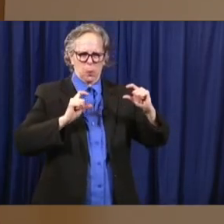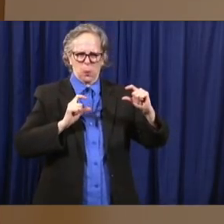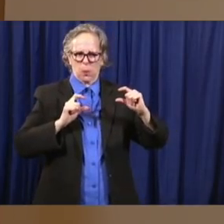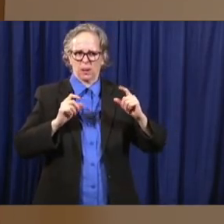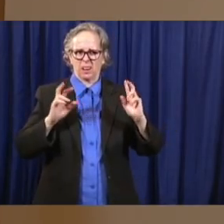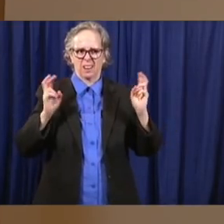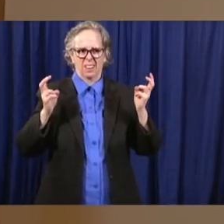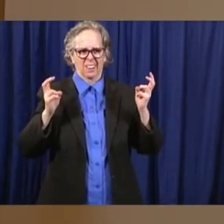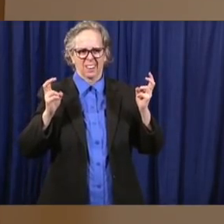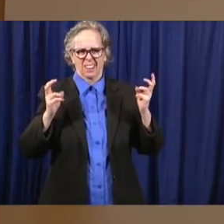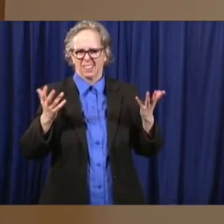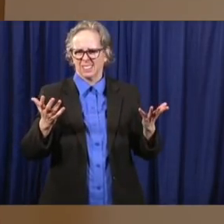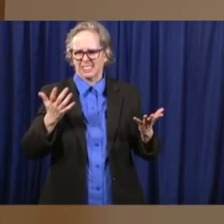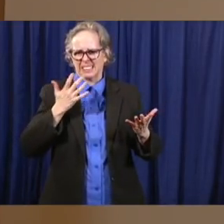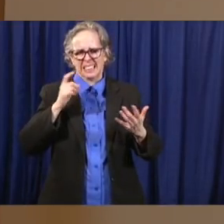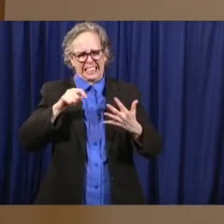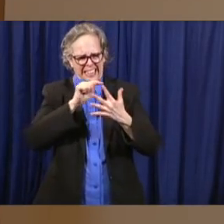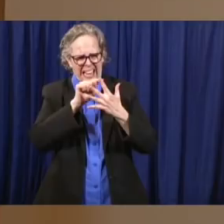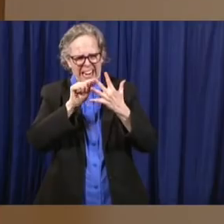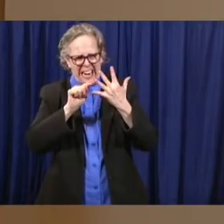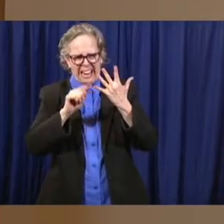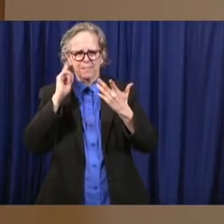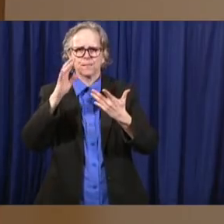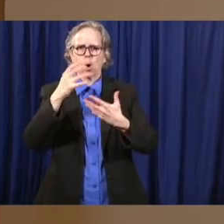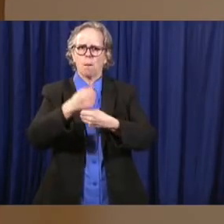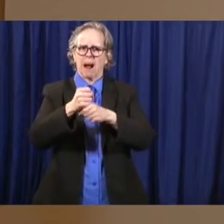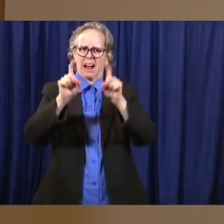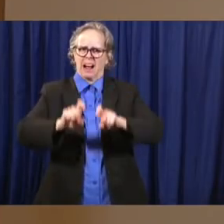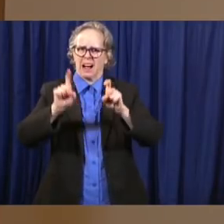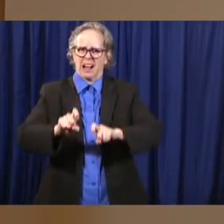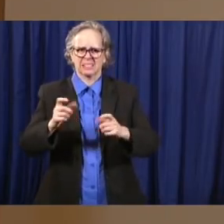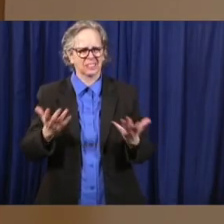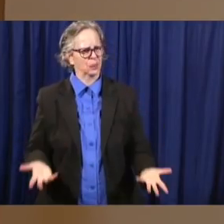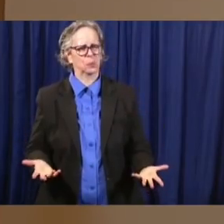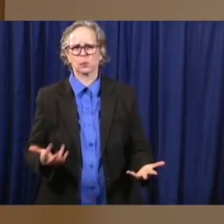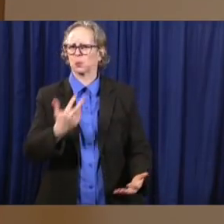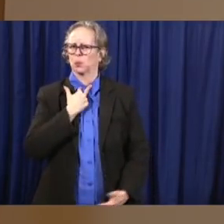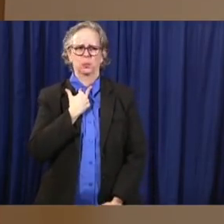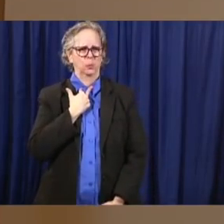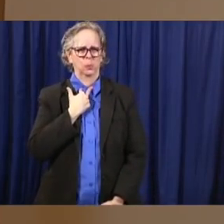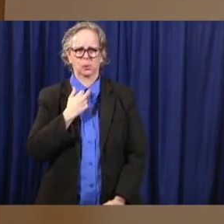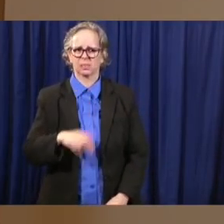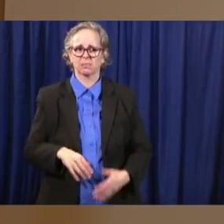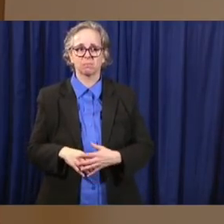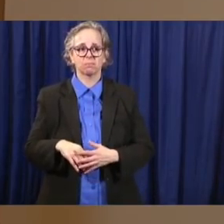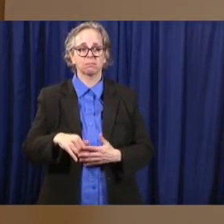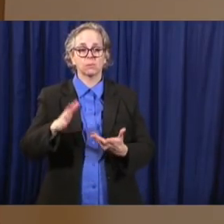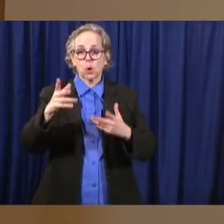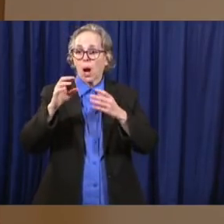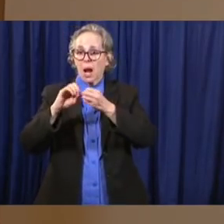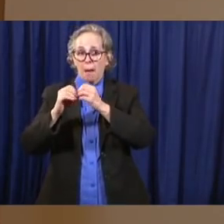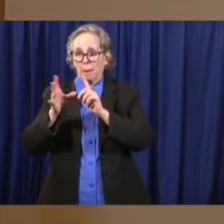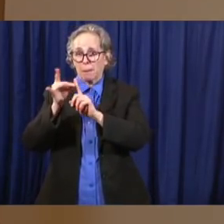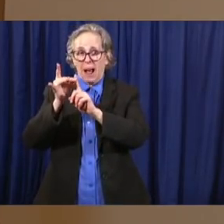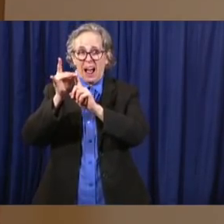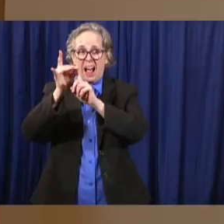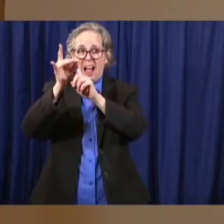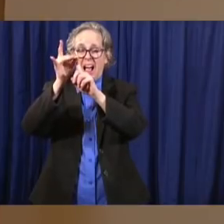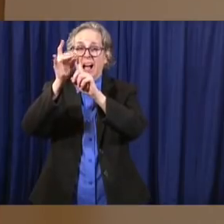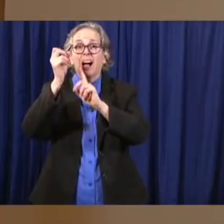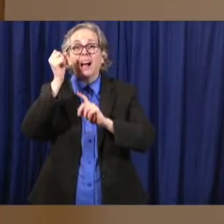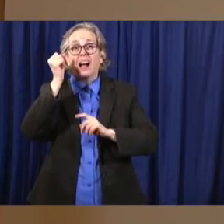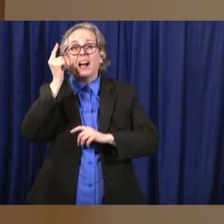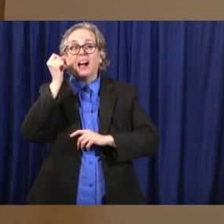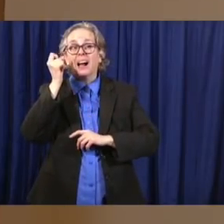let's say we stay at the amount of cases, we're gonna see those cases go up. They're gonna go up and down on a given day. So we never wanna make